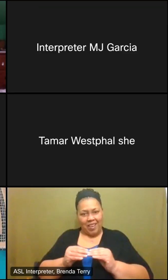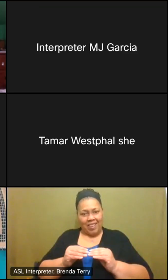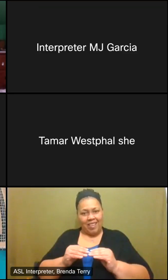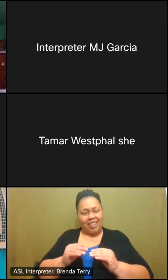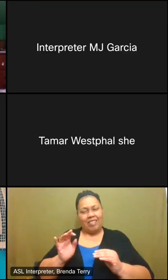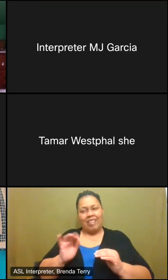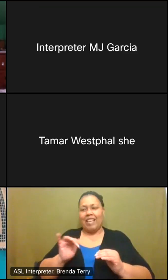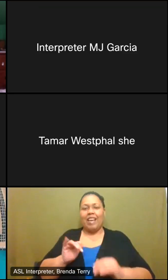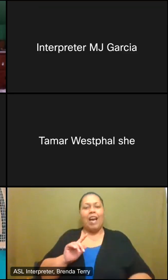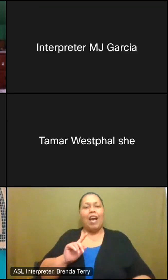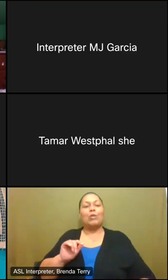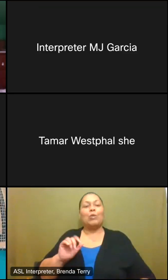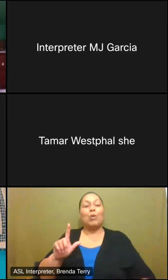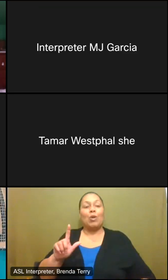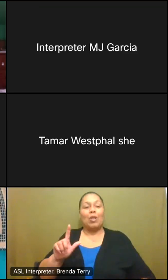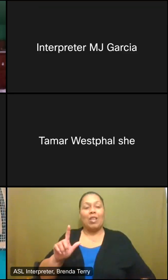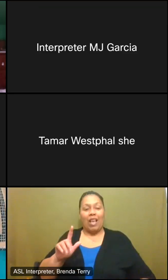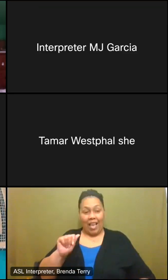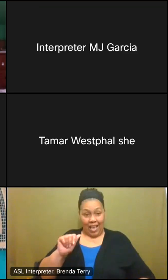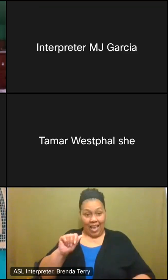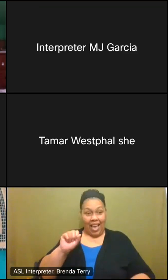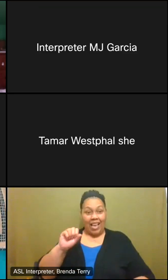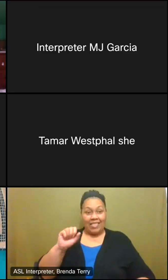tool, an asset, to my community.